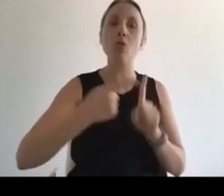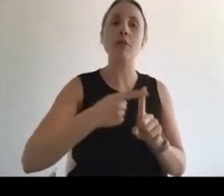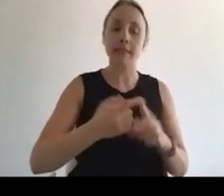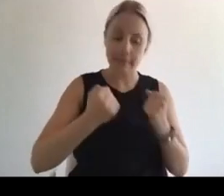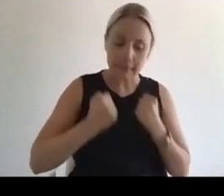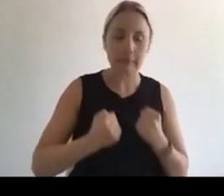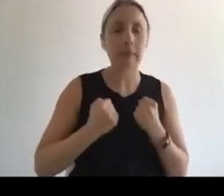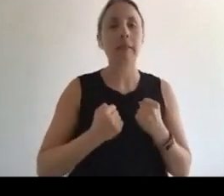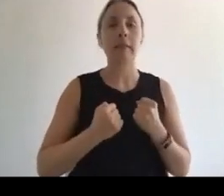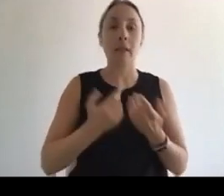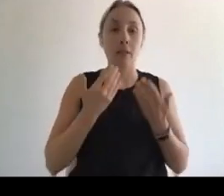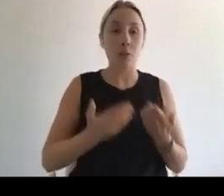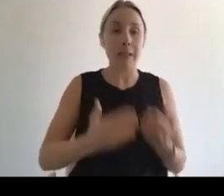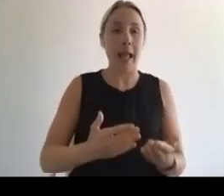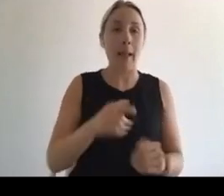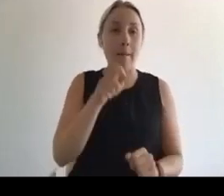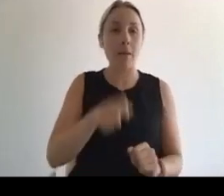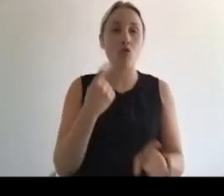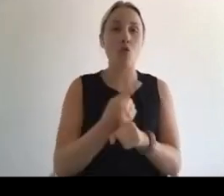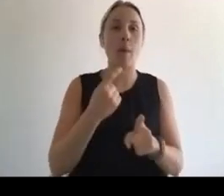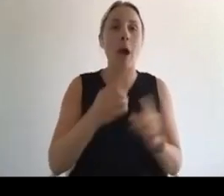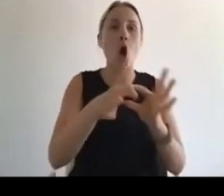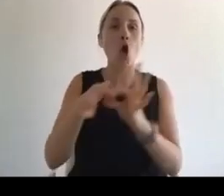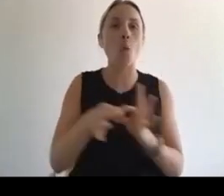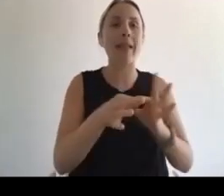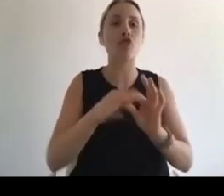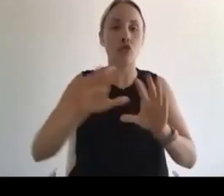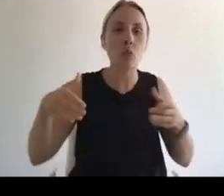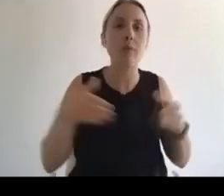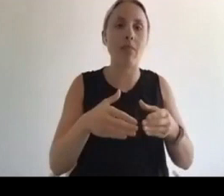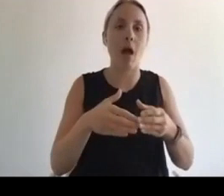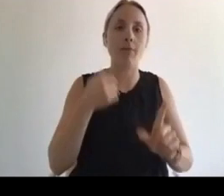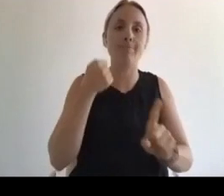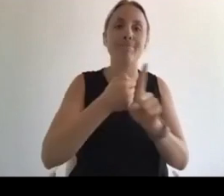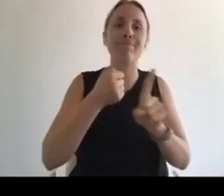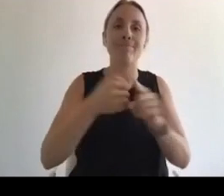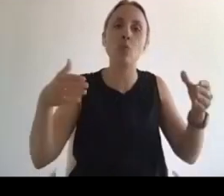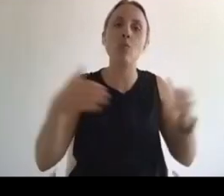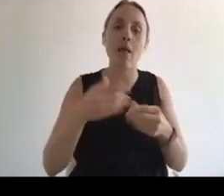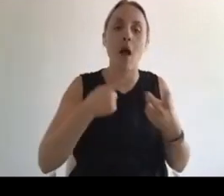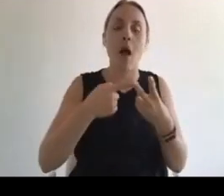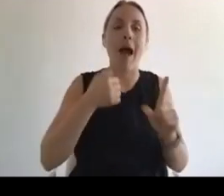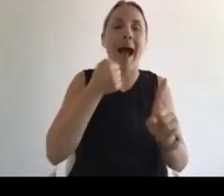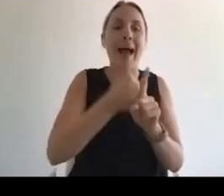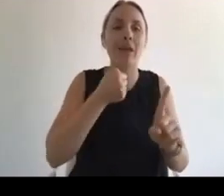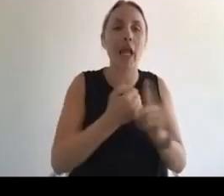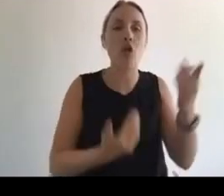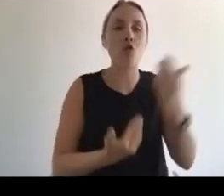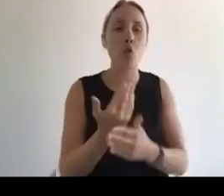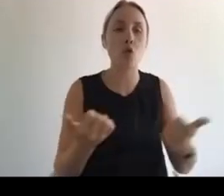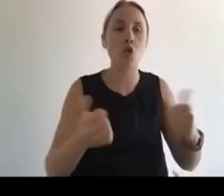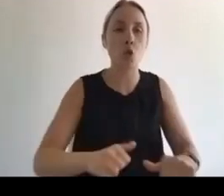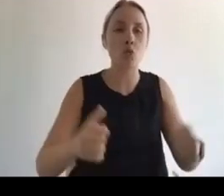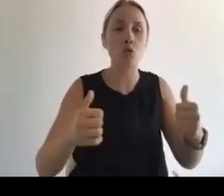a better future, advocating for new solutions, tackling the undervaluing of